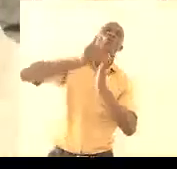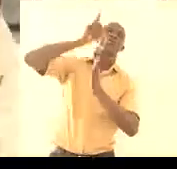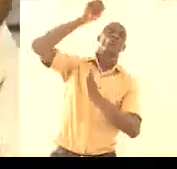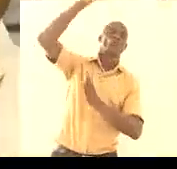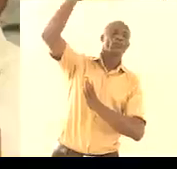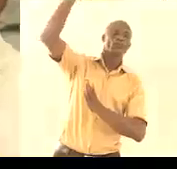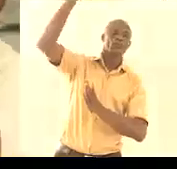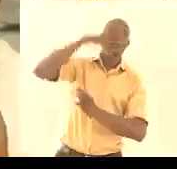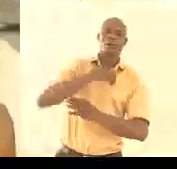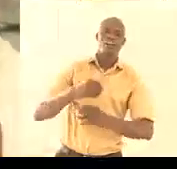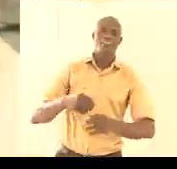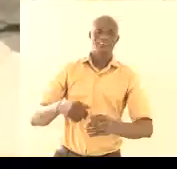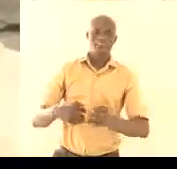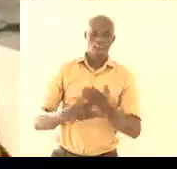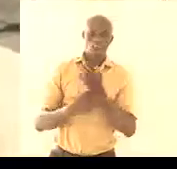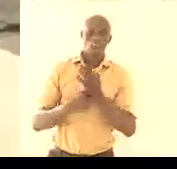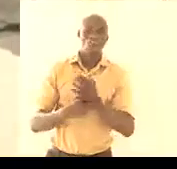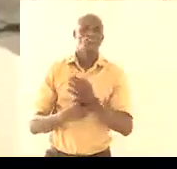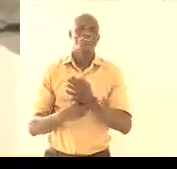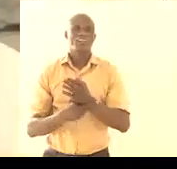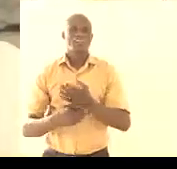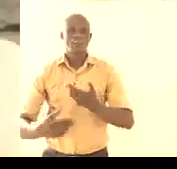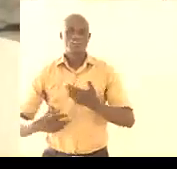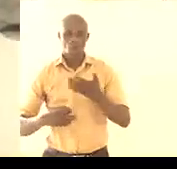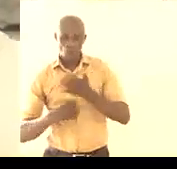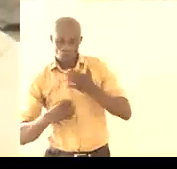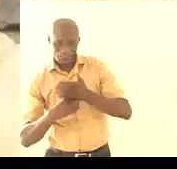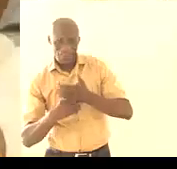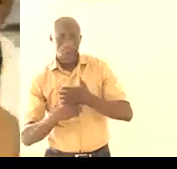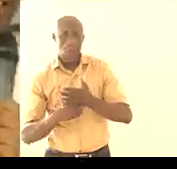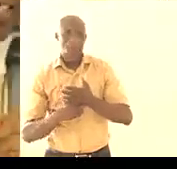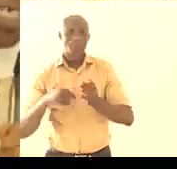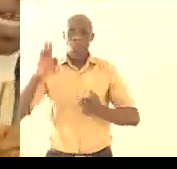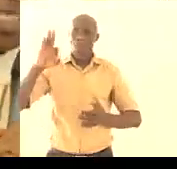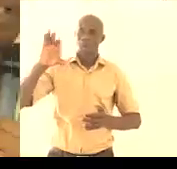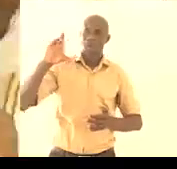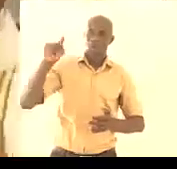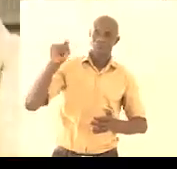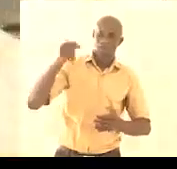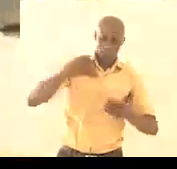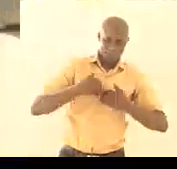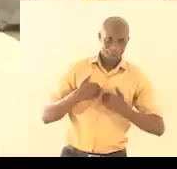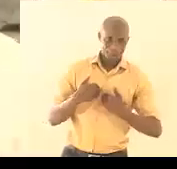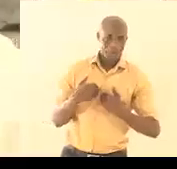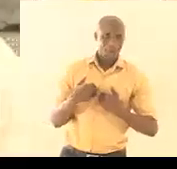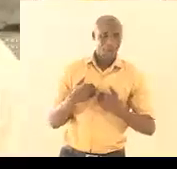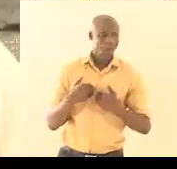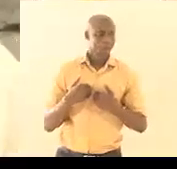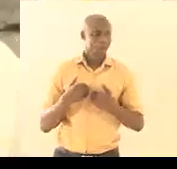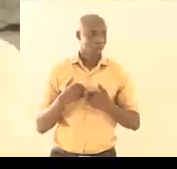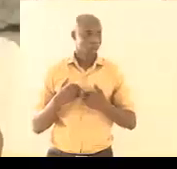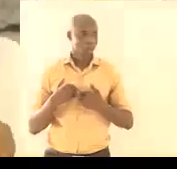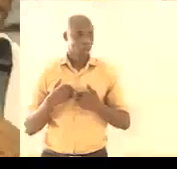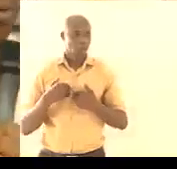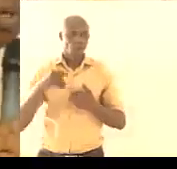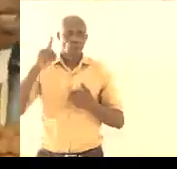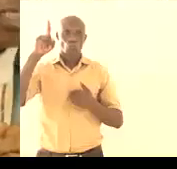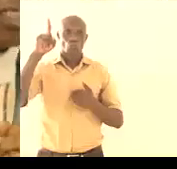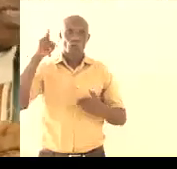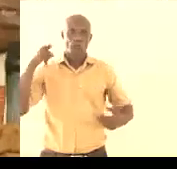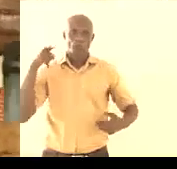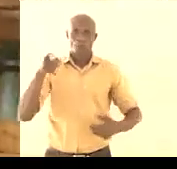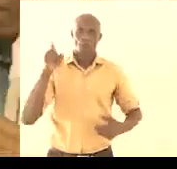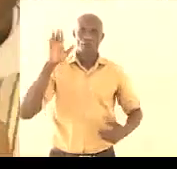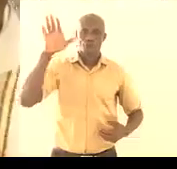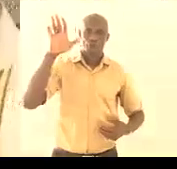stronger barbed wires and electrified fences. FCT has a, is it 1.5